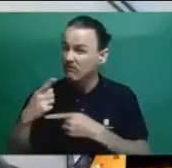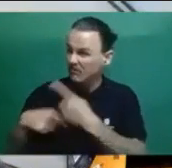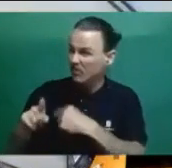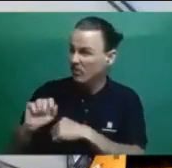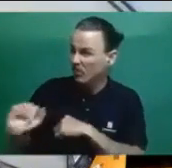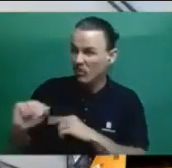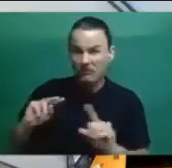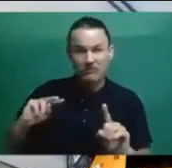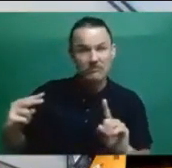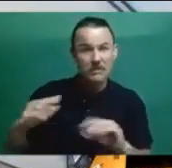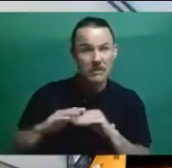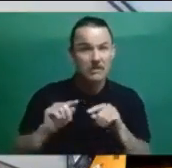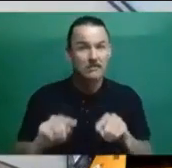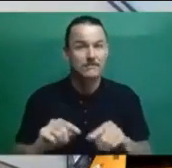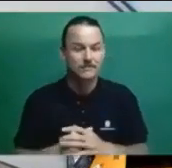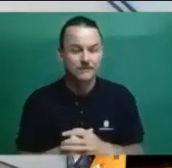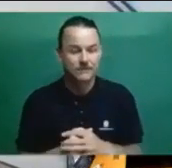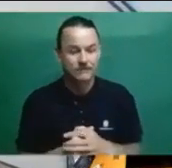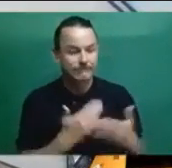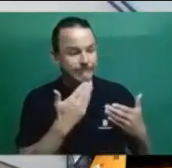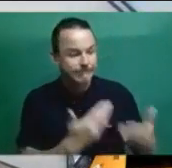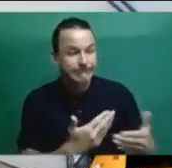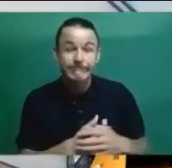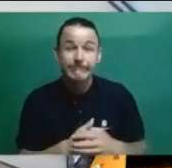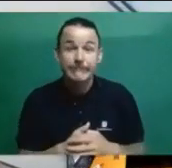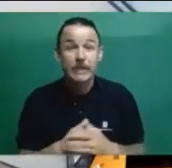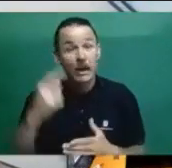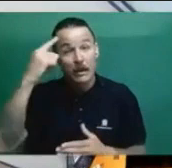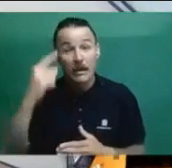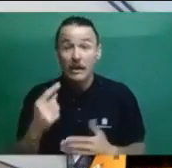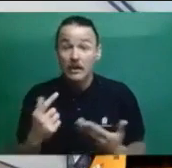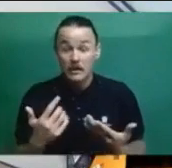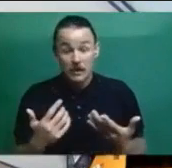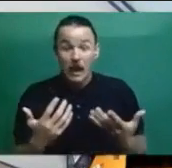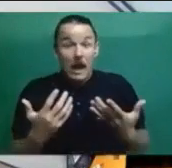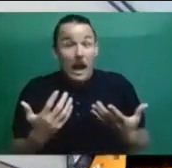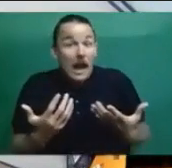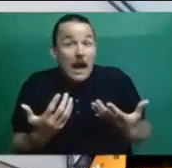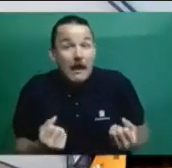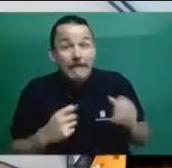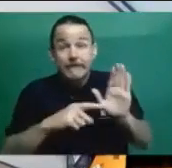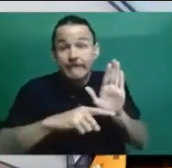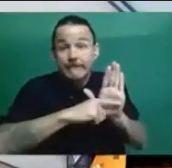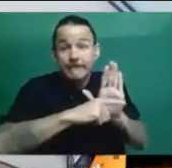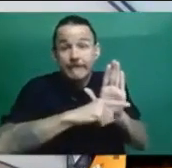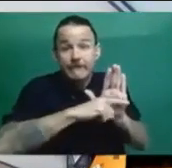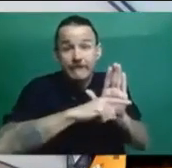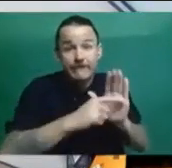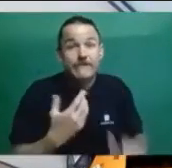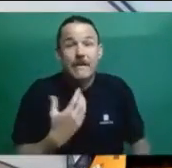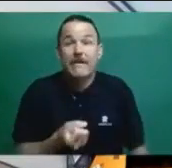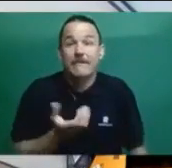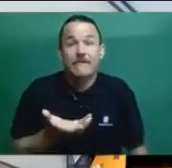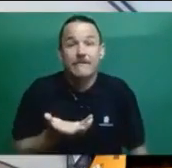those, some of the cost of this, some of the damage that's inevitably been done and had to be done in order